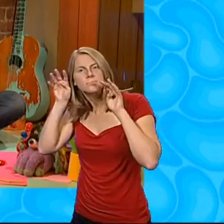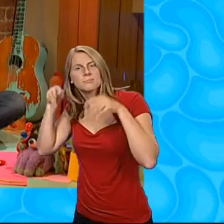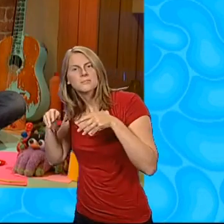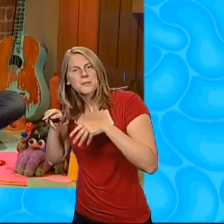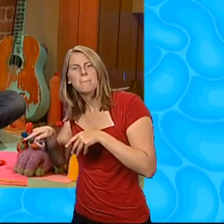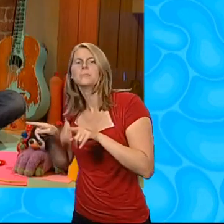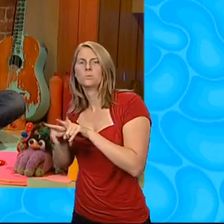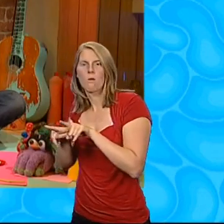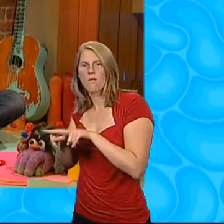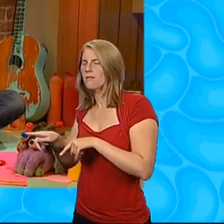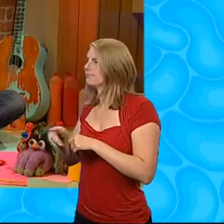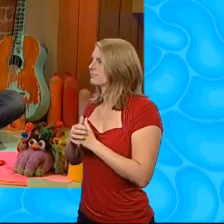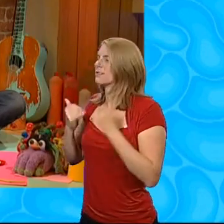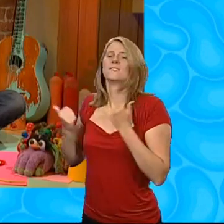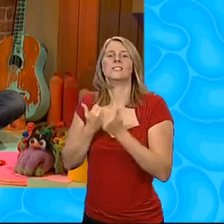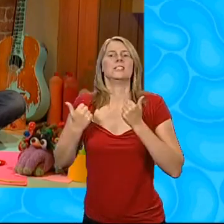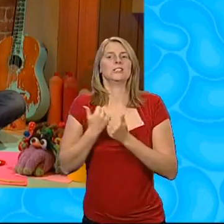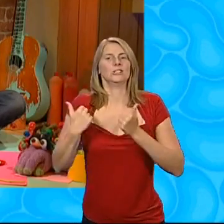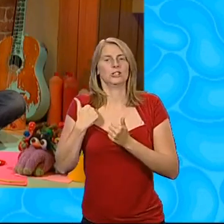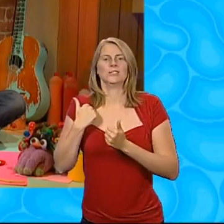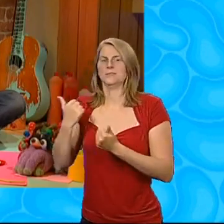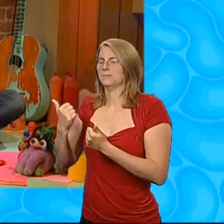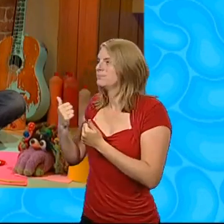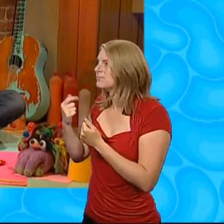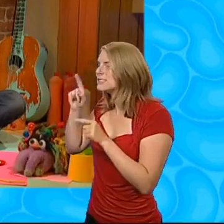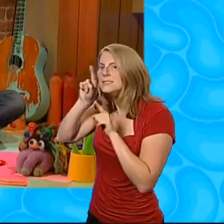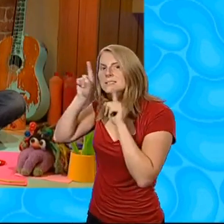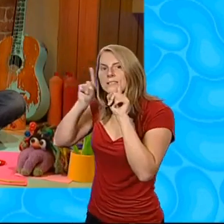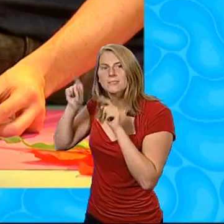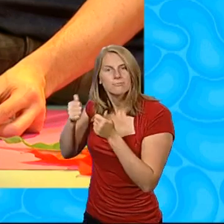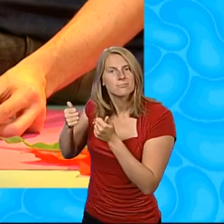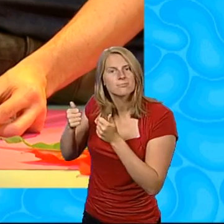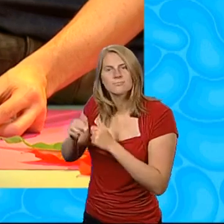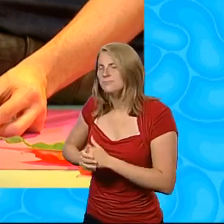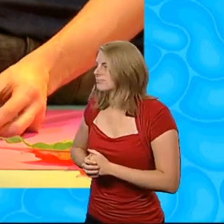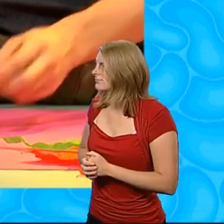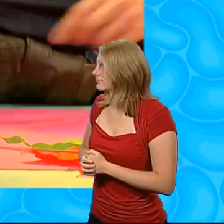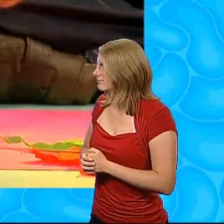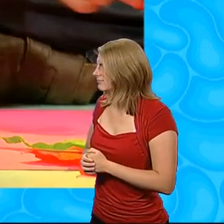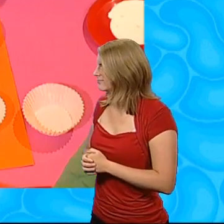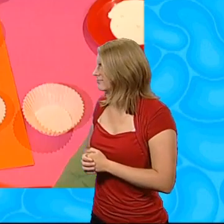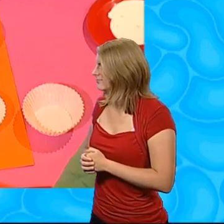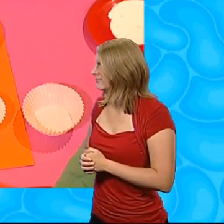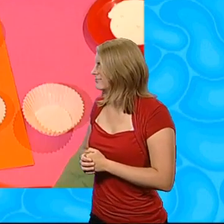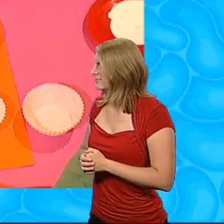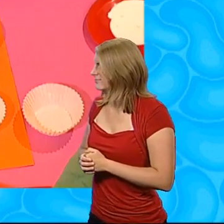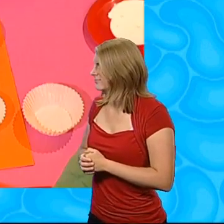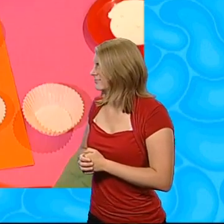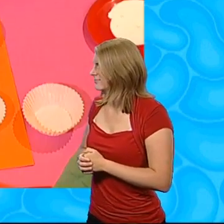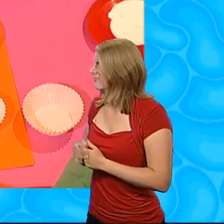well. Done. Can you just check that out for me, Stick, is that okay? Very good. Yeah. Nice, you had a big one there, didn't you?